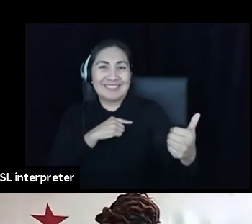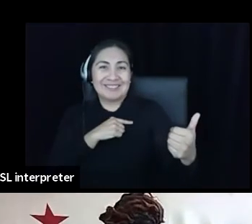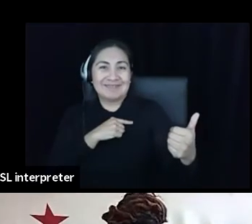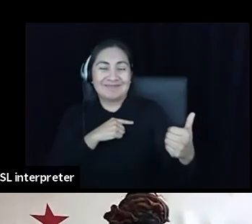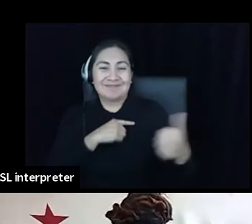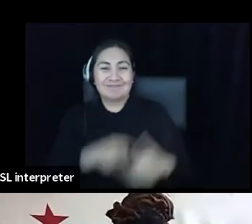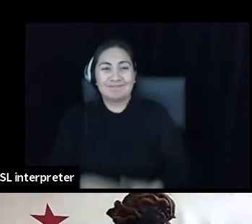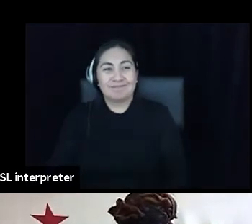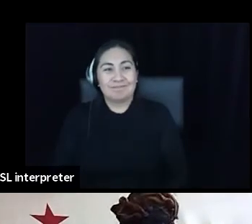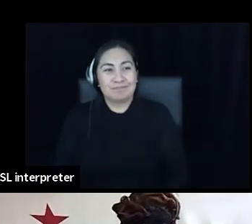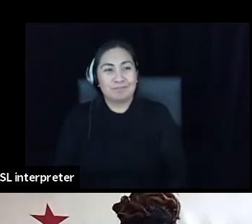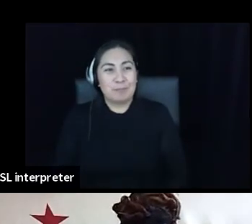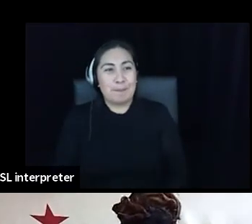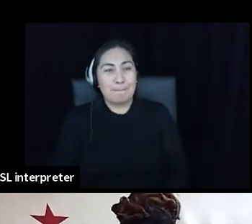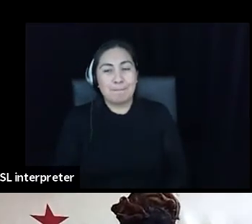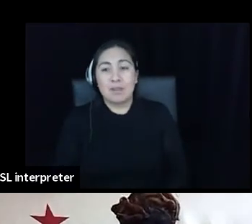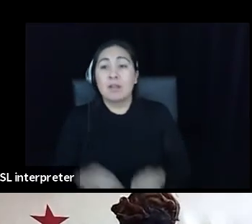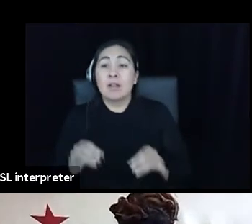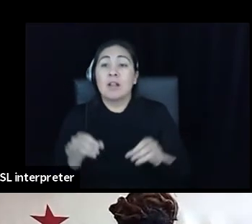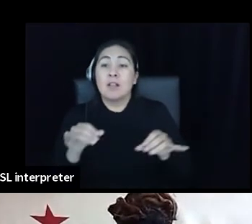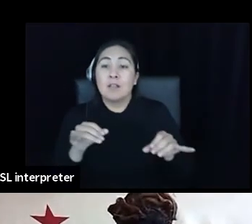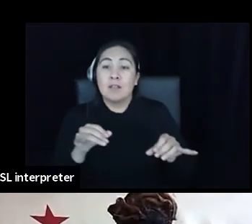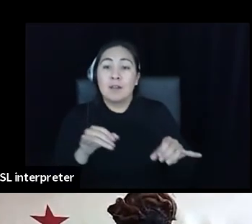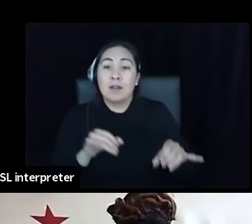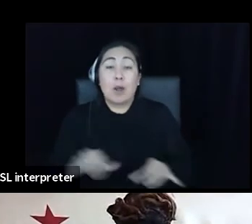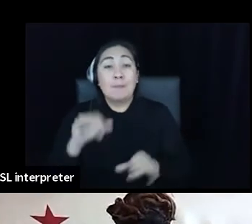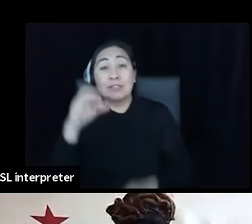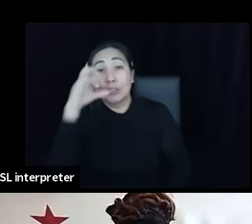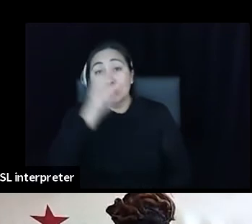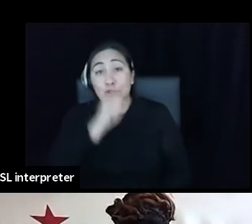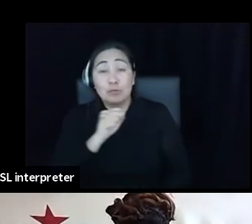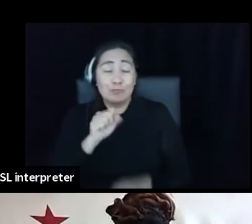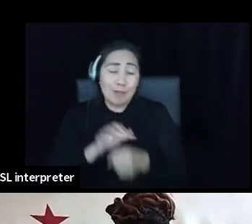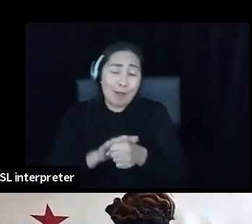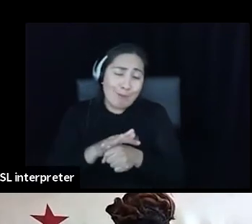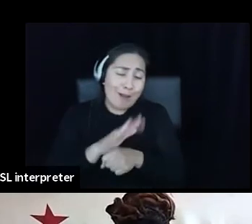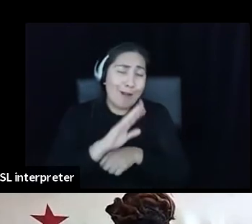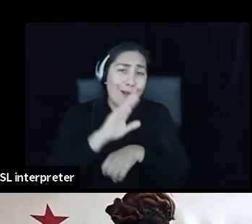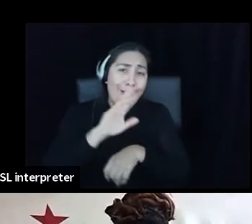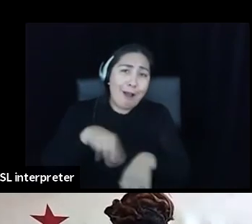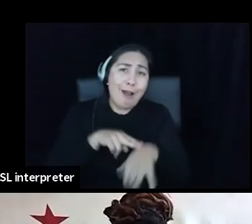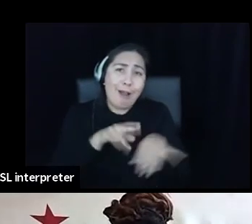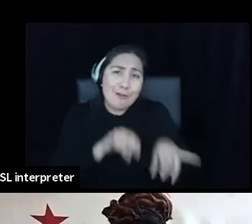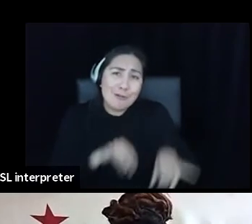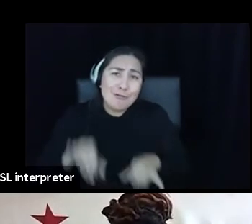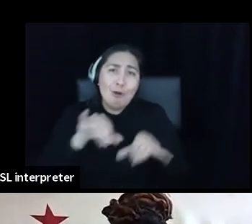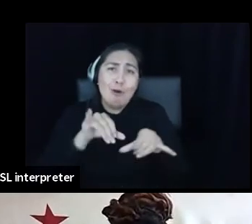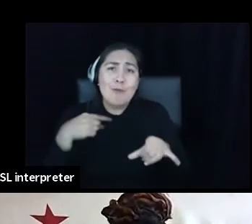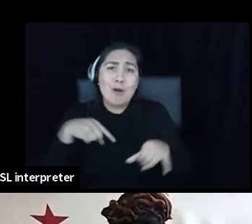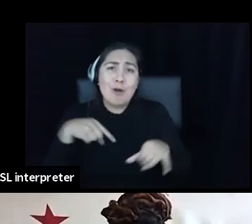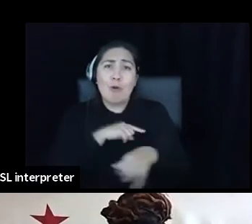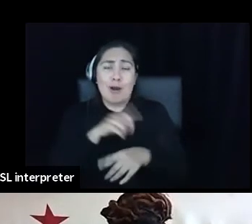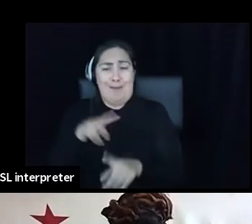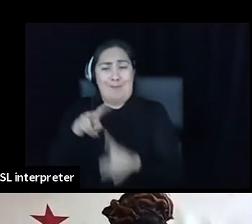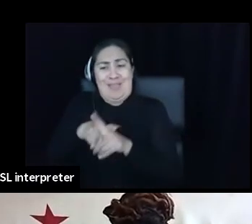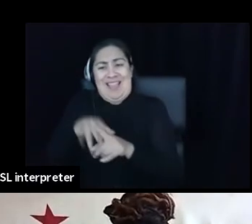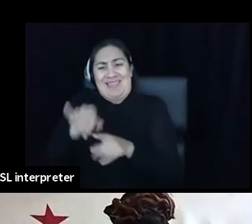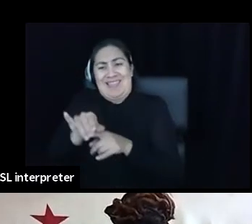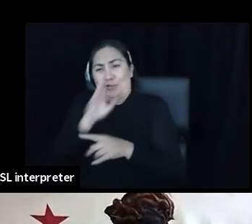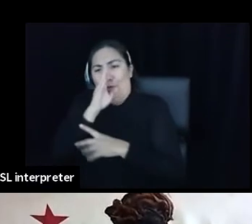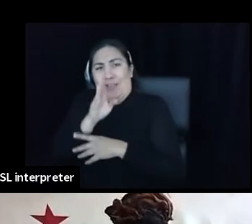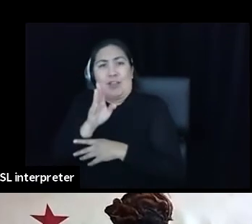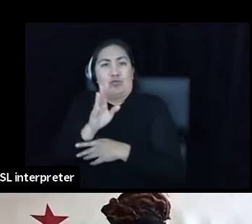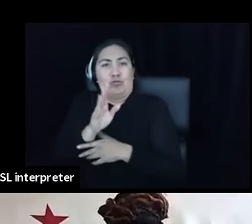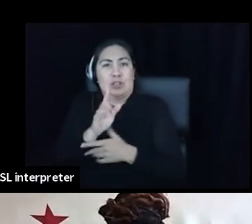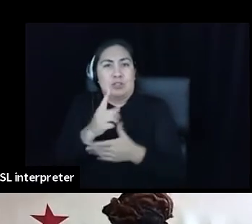The commons assumes that abundance is our norm. So we're applying that to this conversation directly. Amy does this